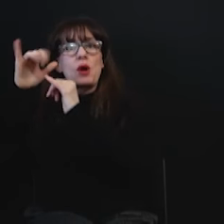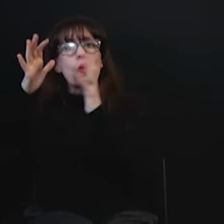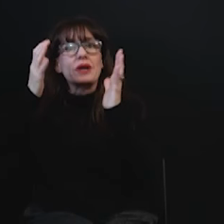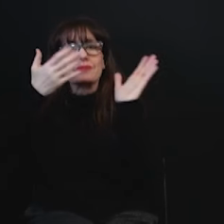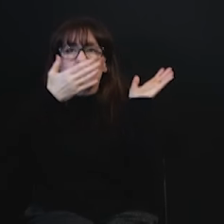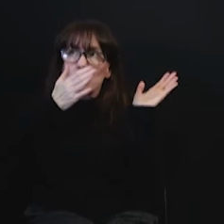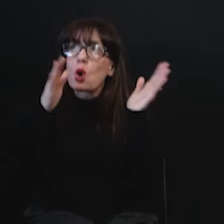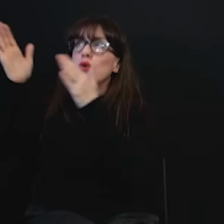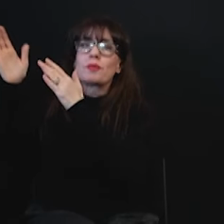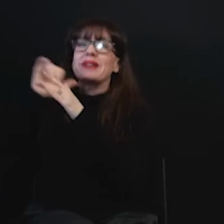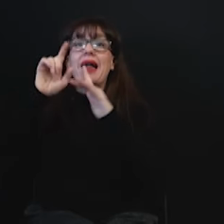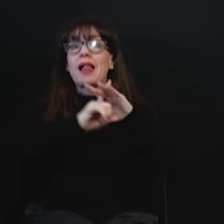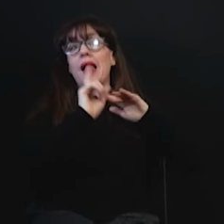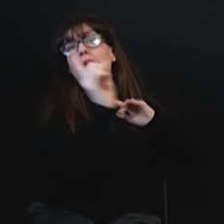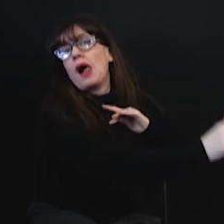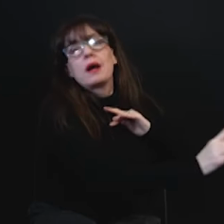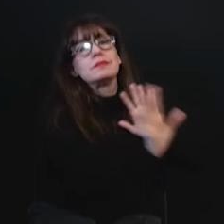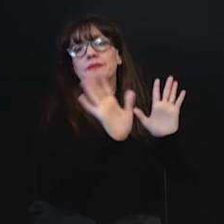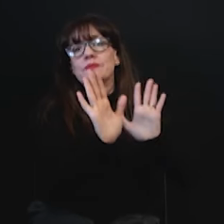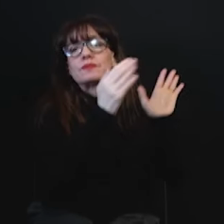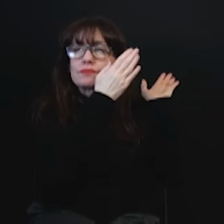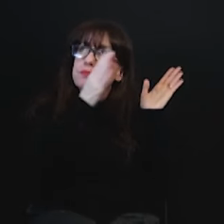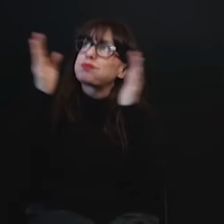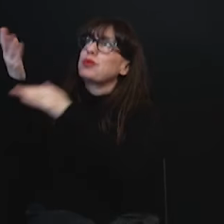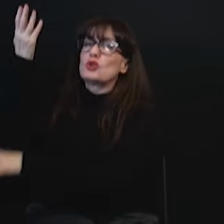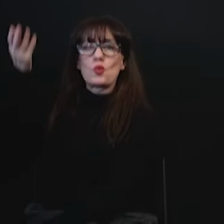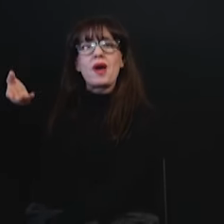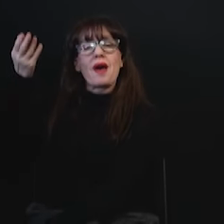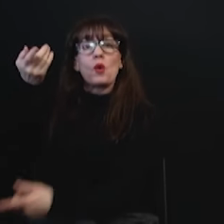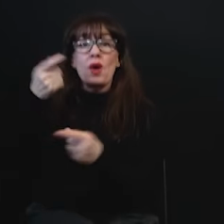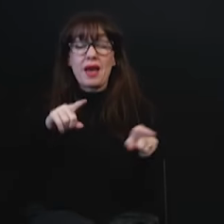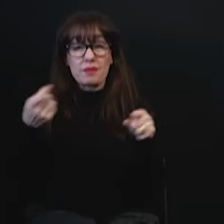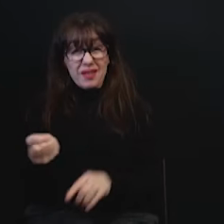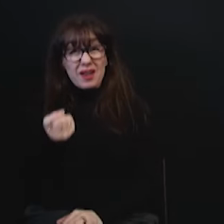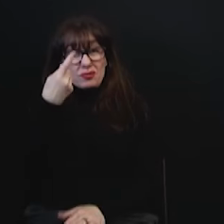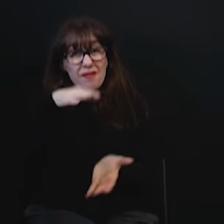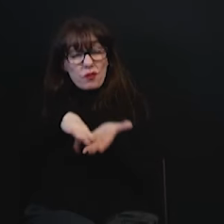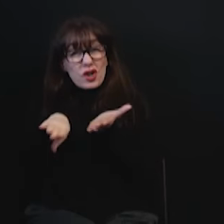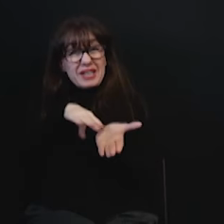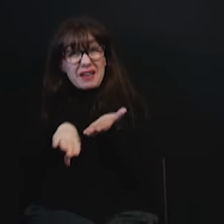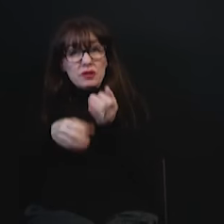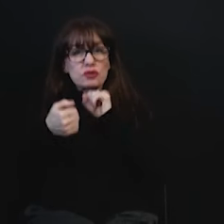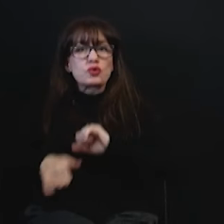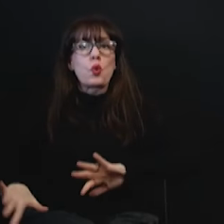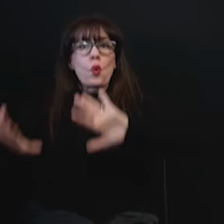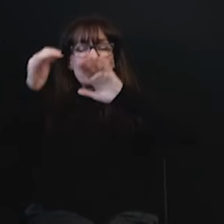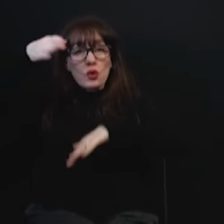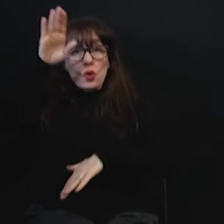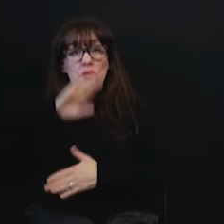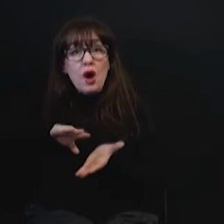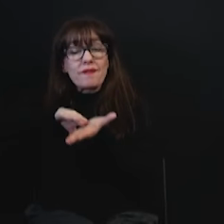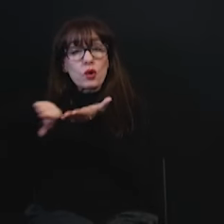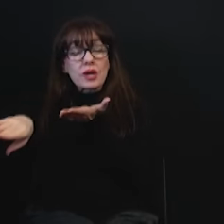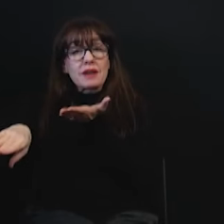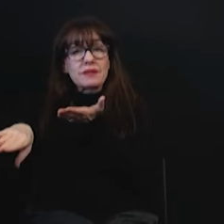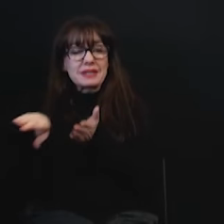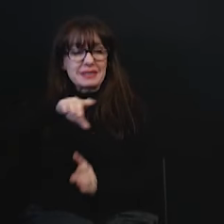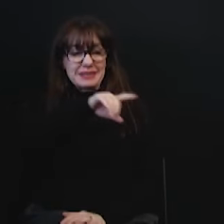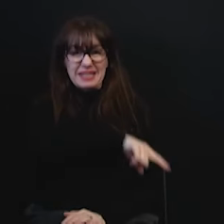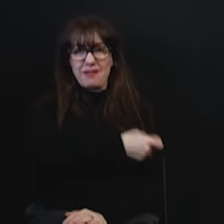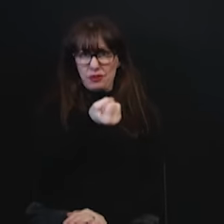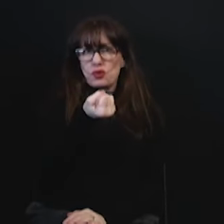to him, not run from him. And so when it comes to this understanding of forgiveness, surrendering to God in forgiveness, David